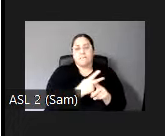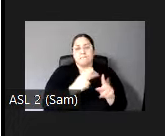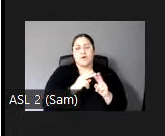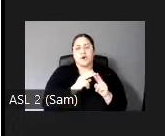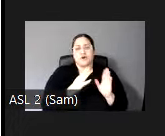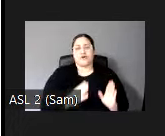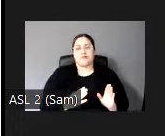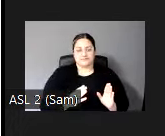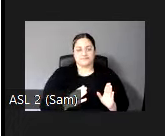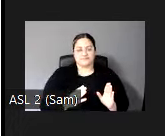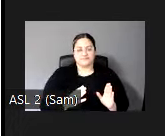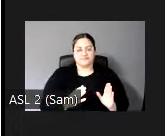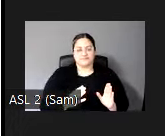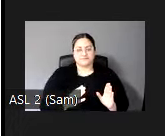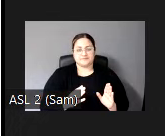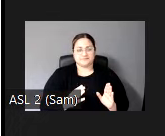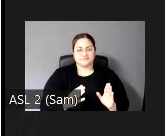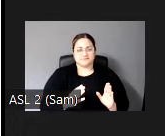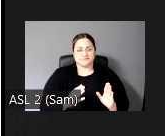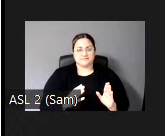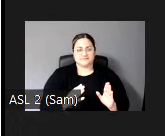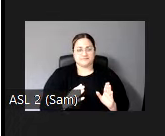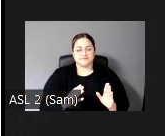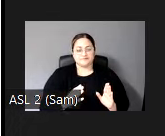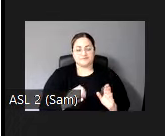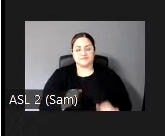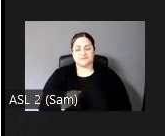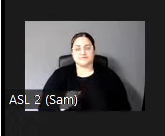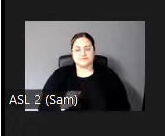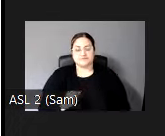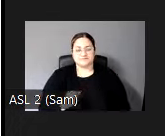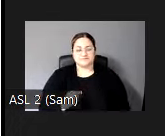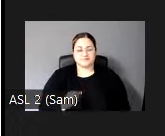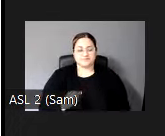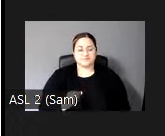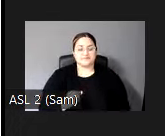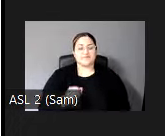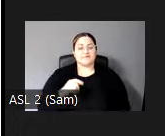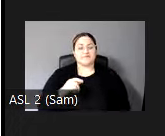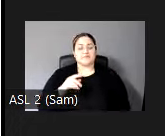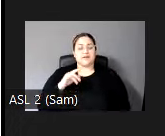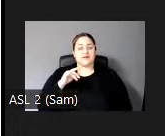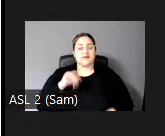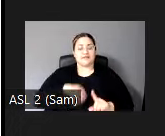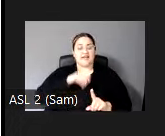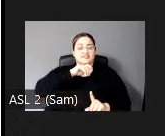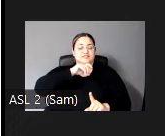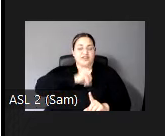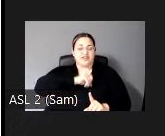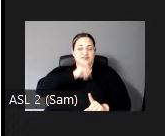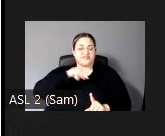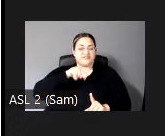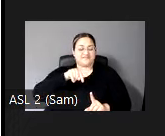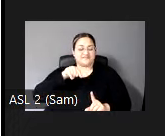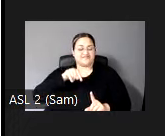is we've called them the sandwich generation for many years, because people in those age groups are often looking after aging parents as well